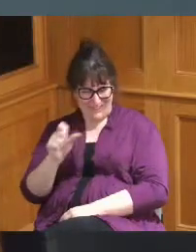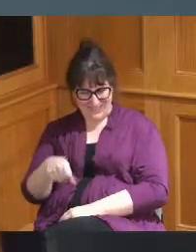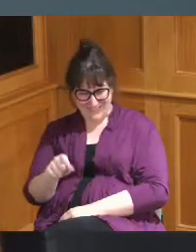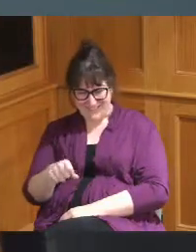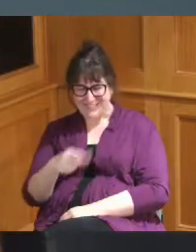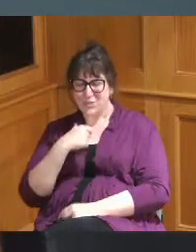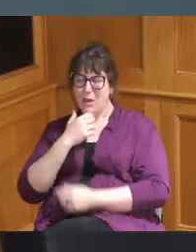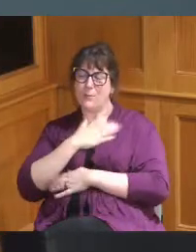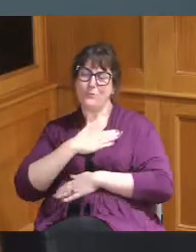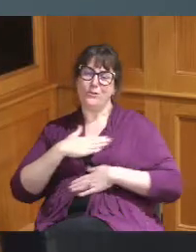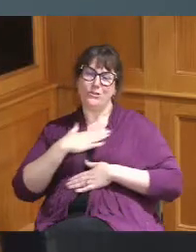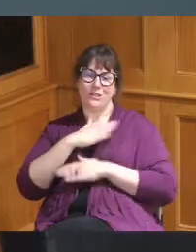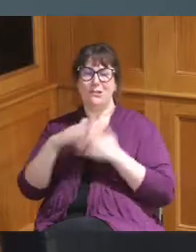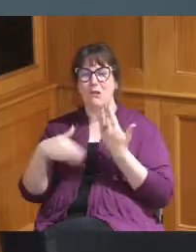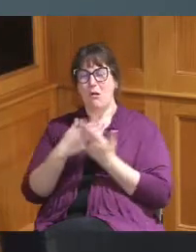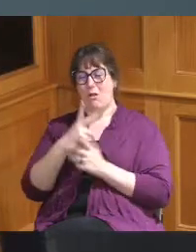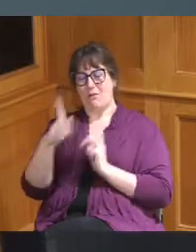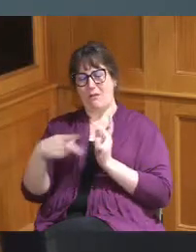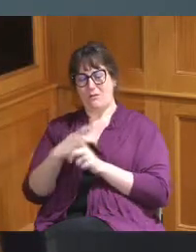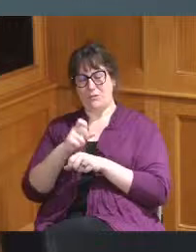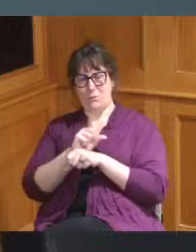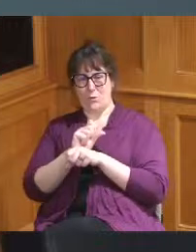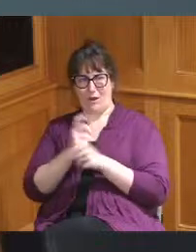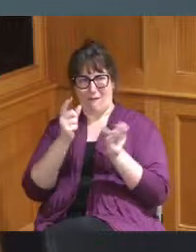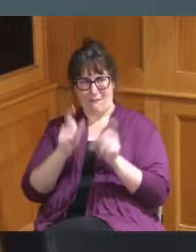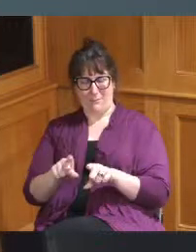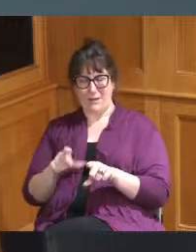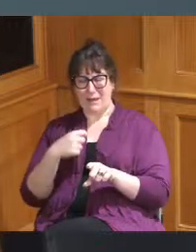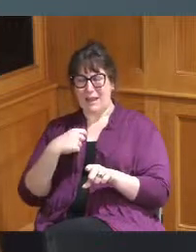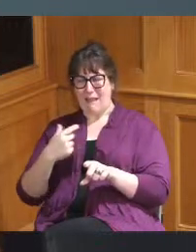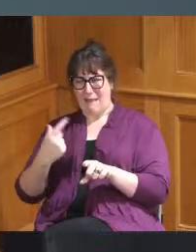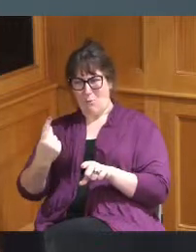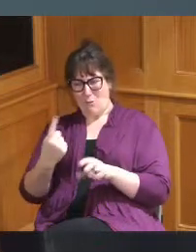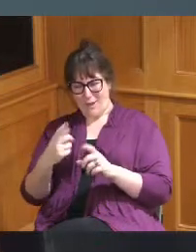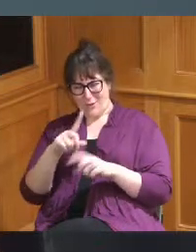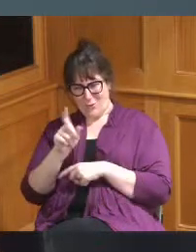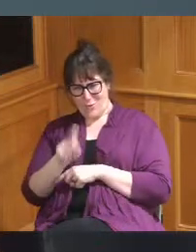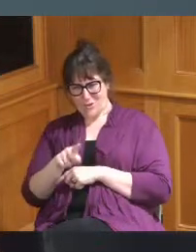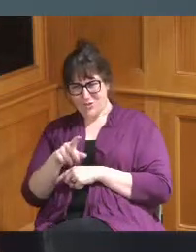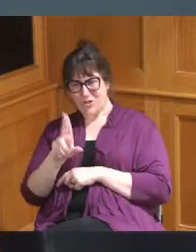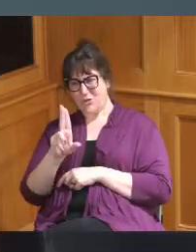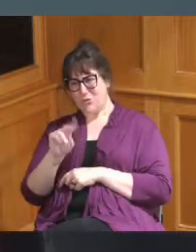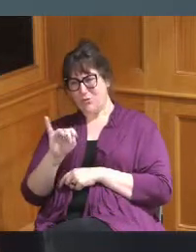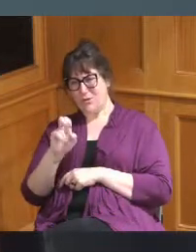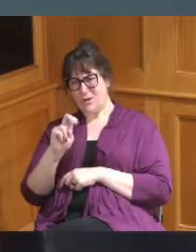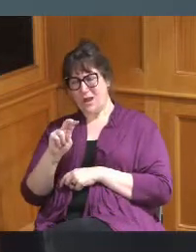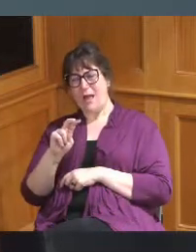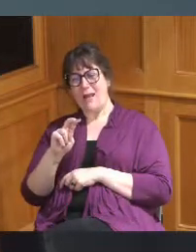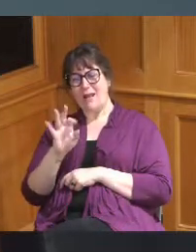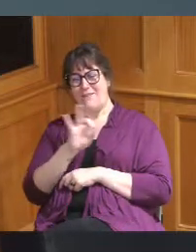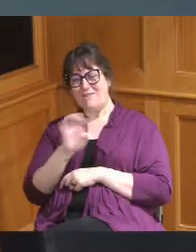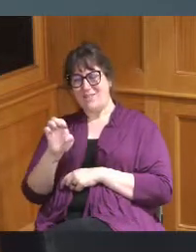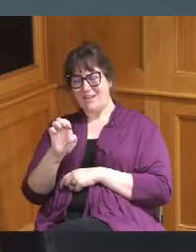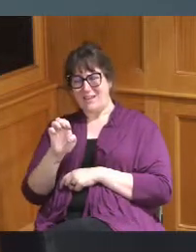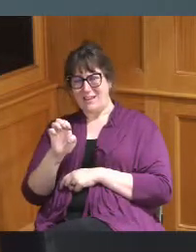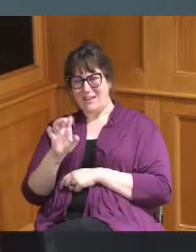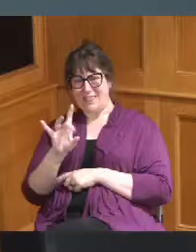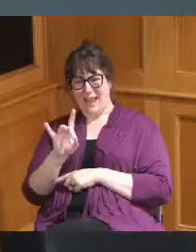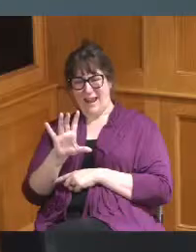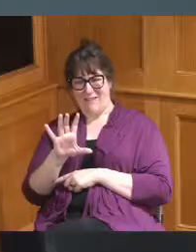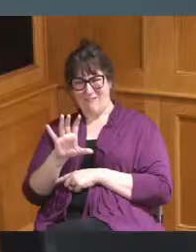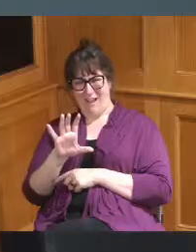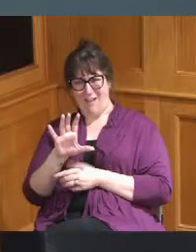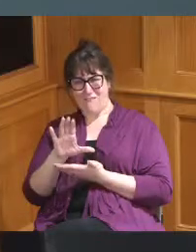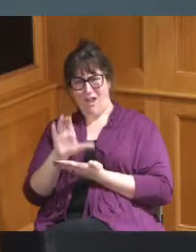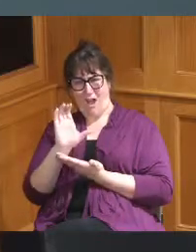all the work that's being done. I saw just one question. The union installation fees, the $8,500.